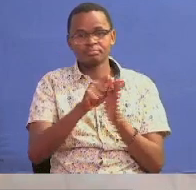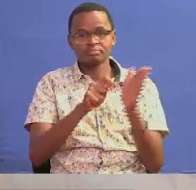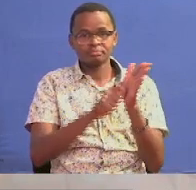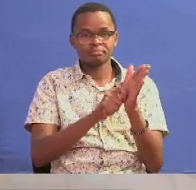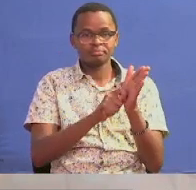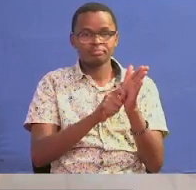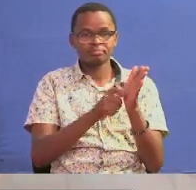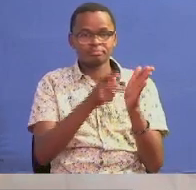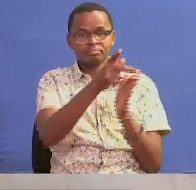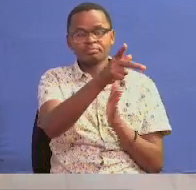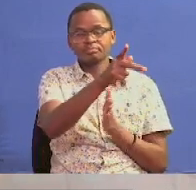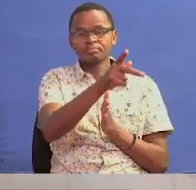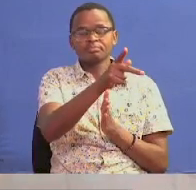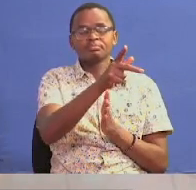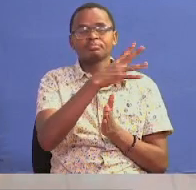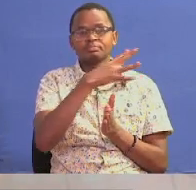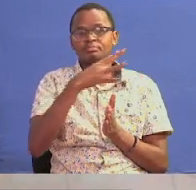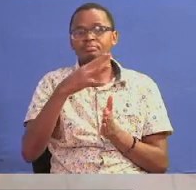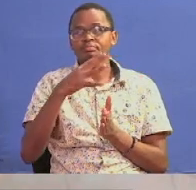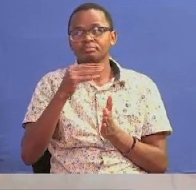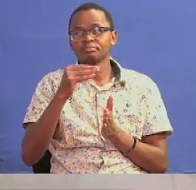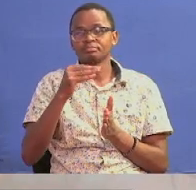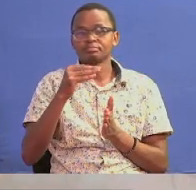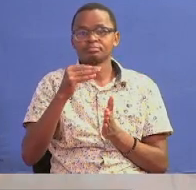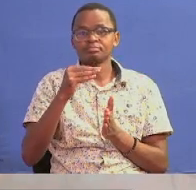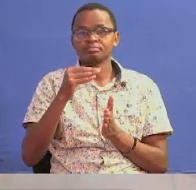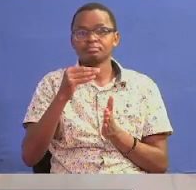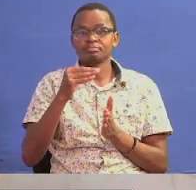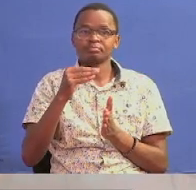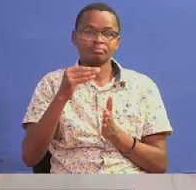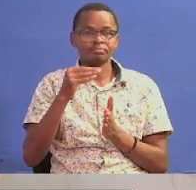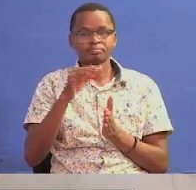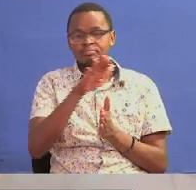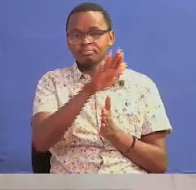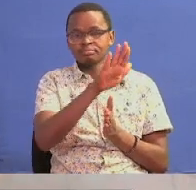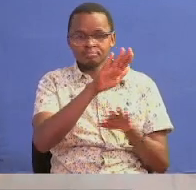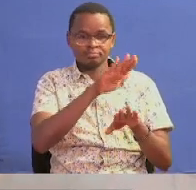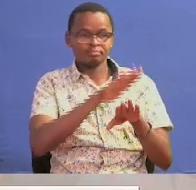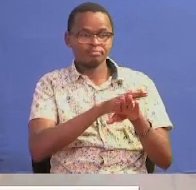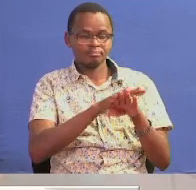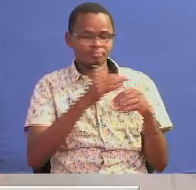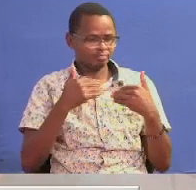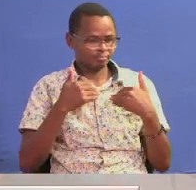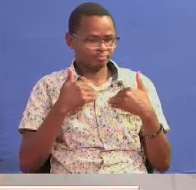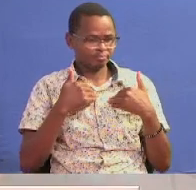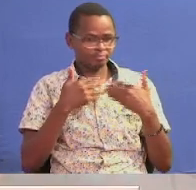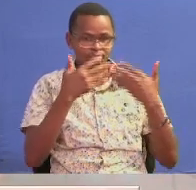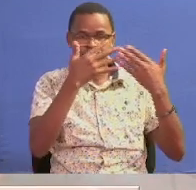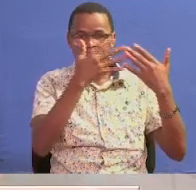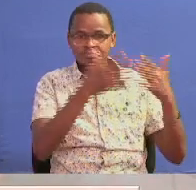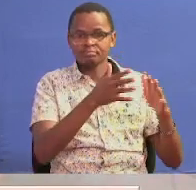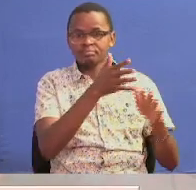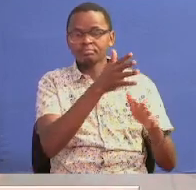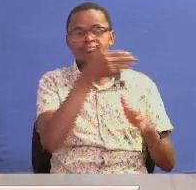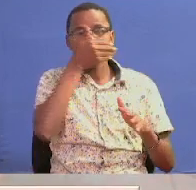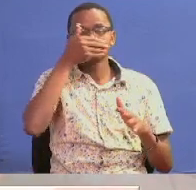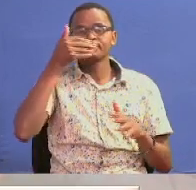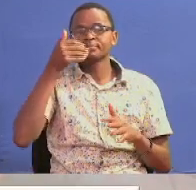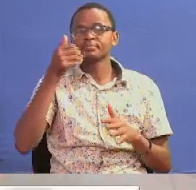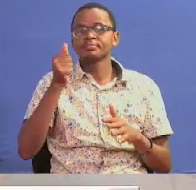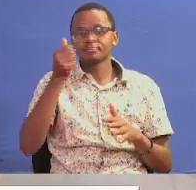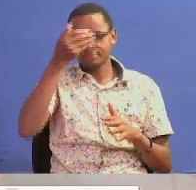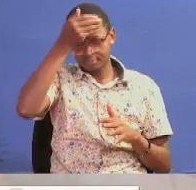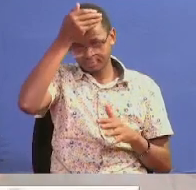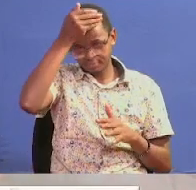in terms of wages and welfare generally. And we have lost some of our